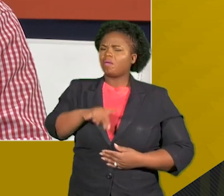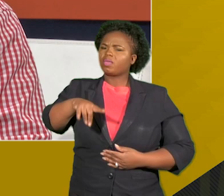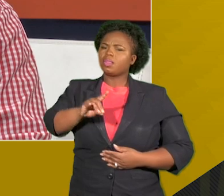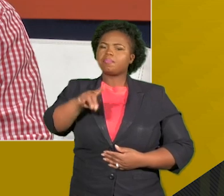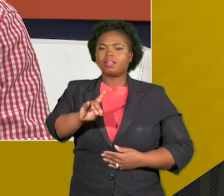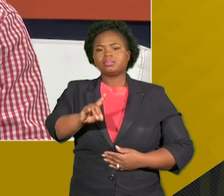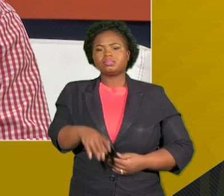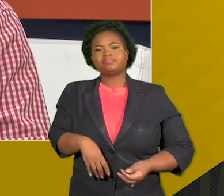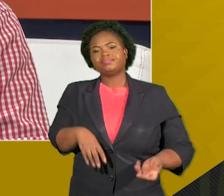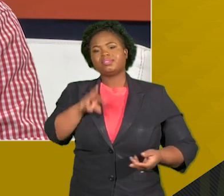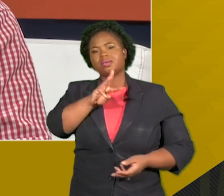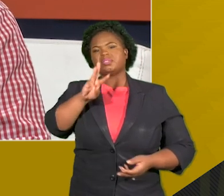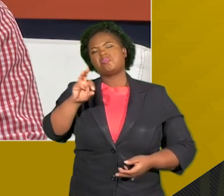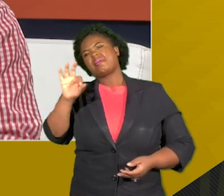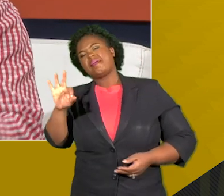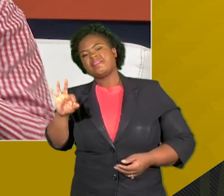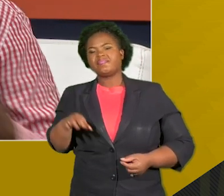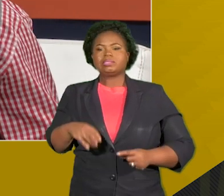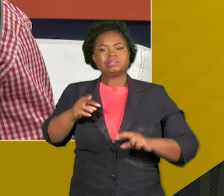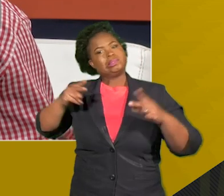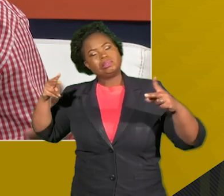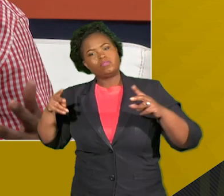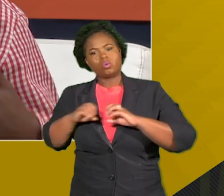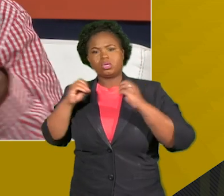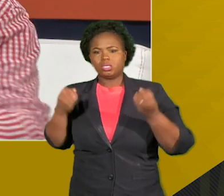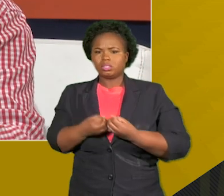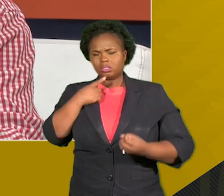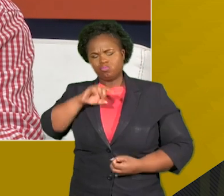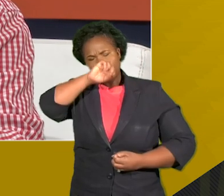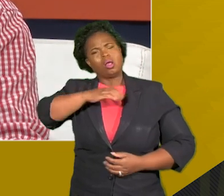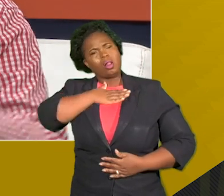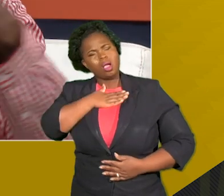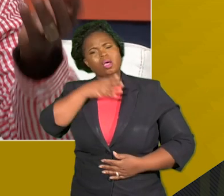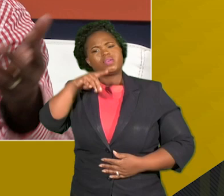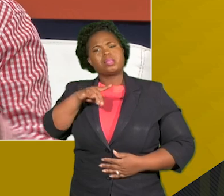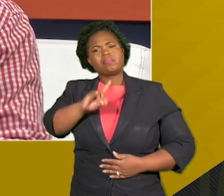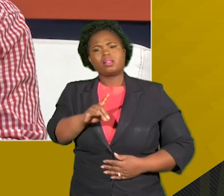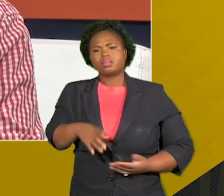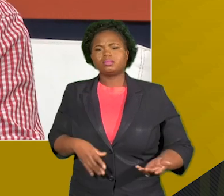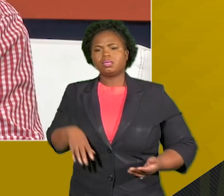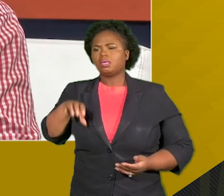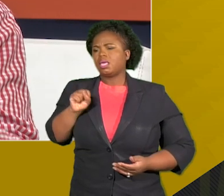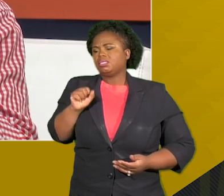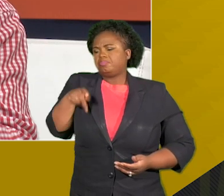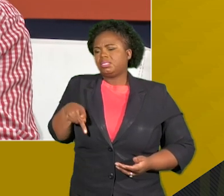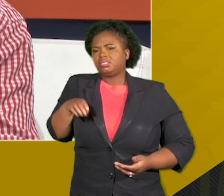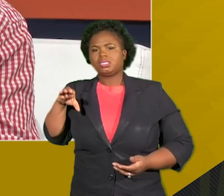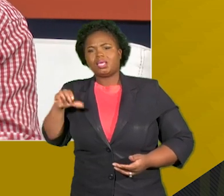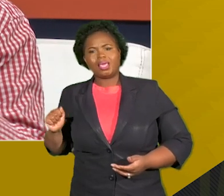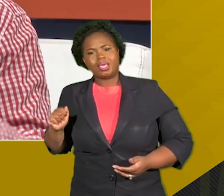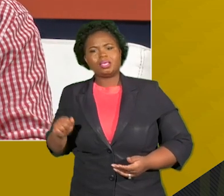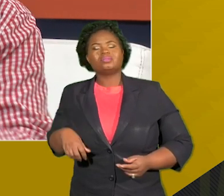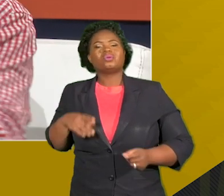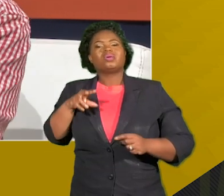Then they will like about WWF. Yabona? These are world organizations. Abathi mina stand ilwane. Yabona? SPCA. These are